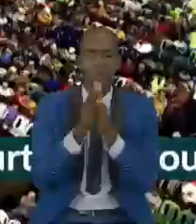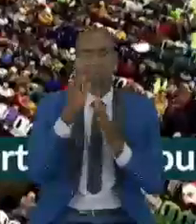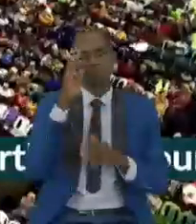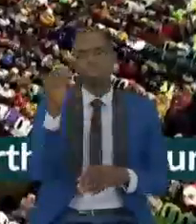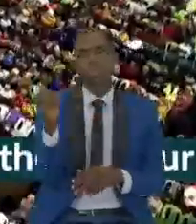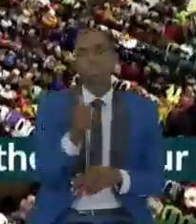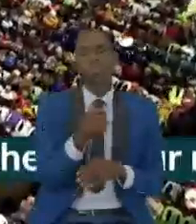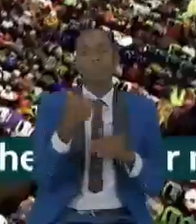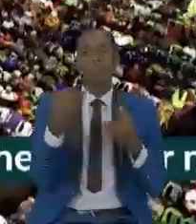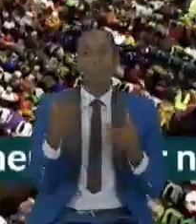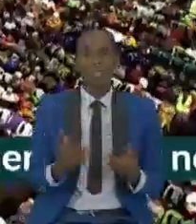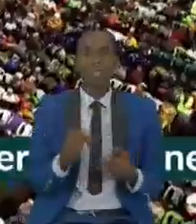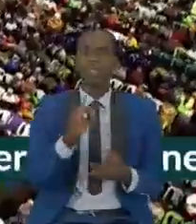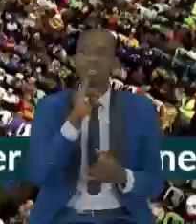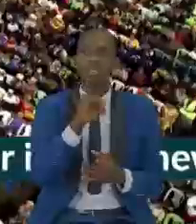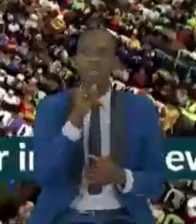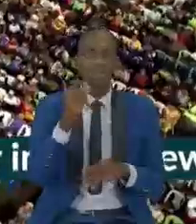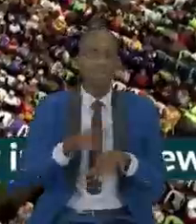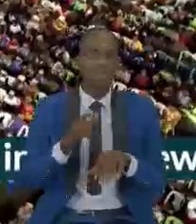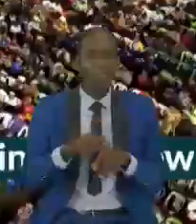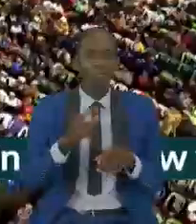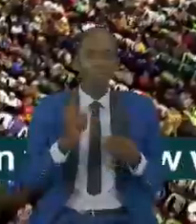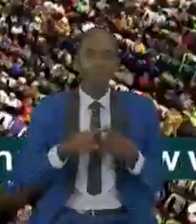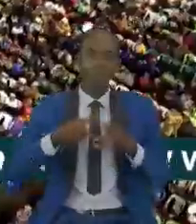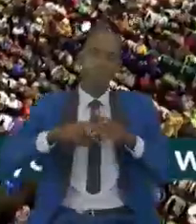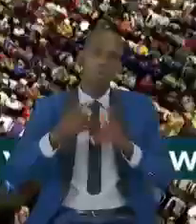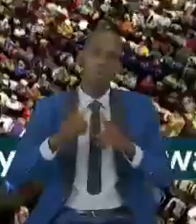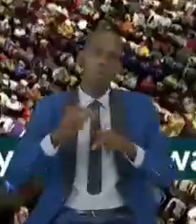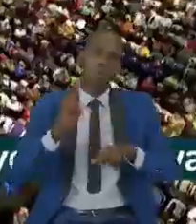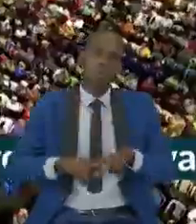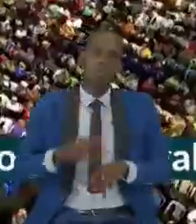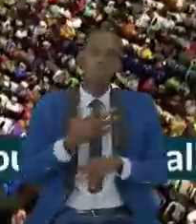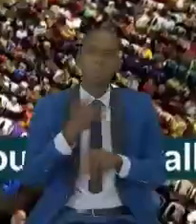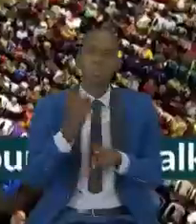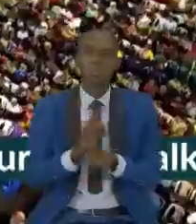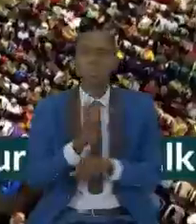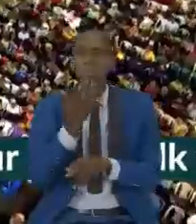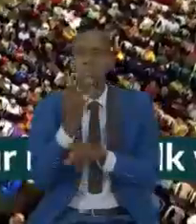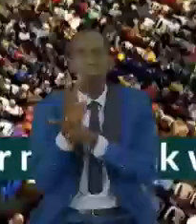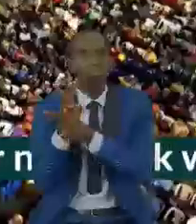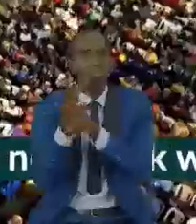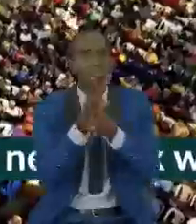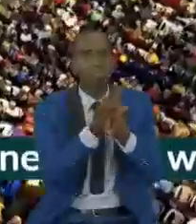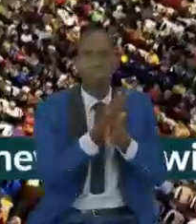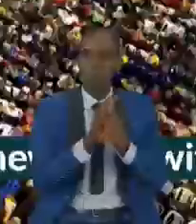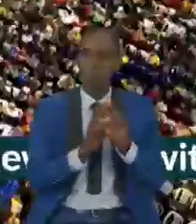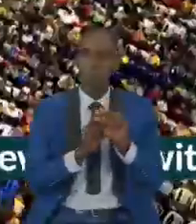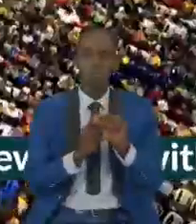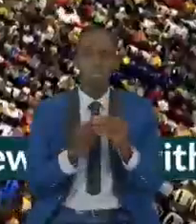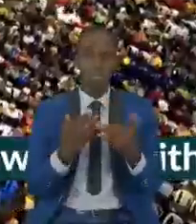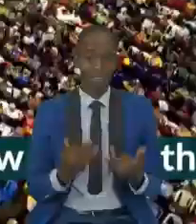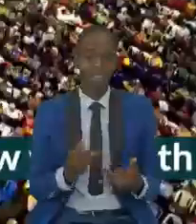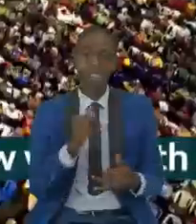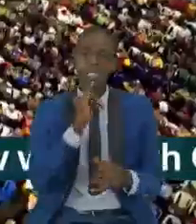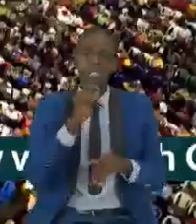to my left side. If we're, all right, God bless you. So, left, extreme